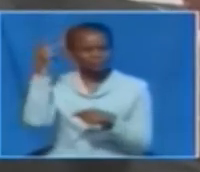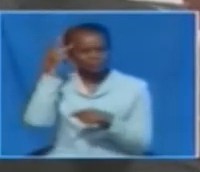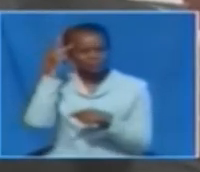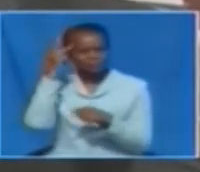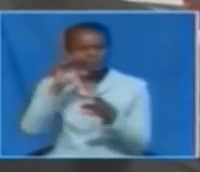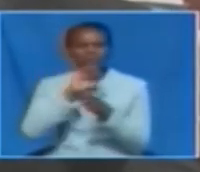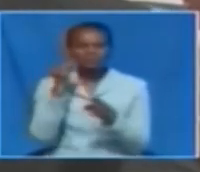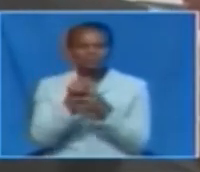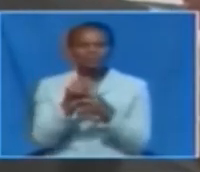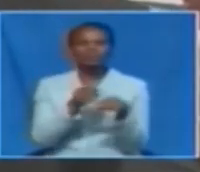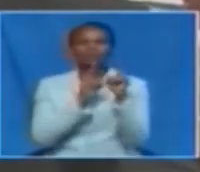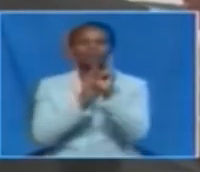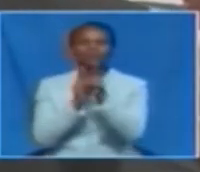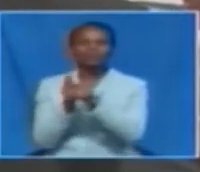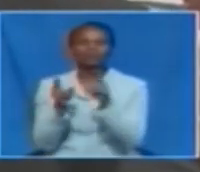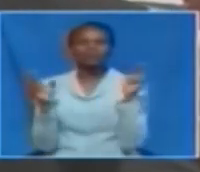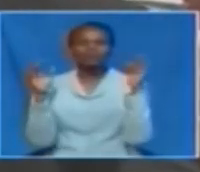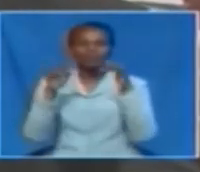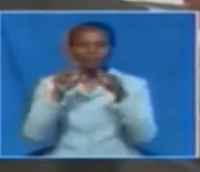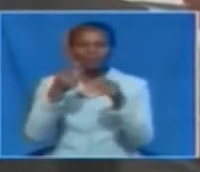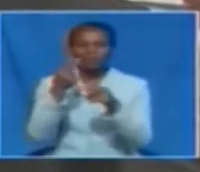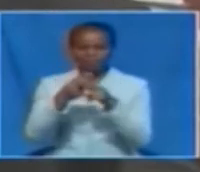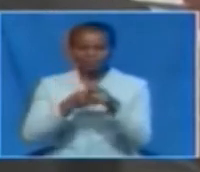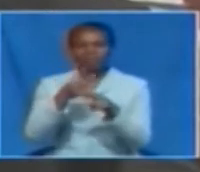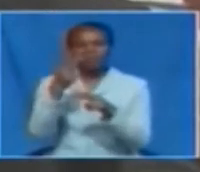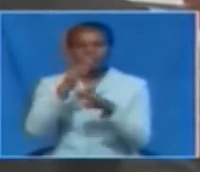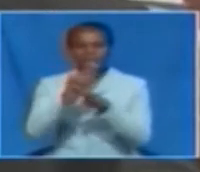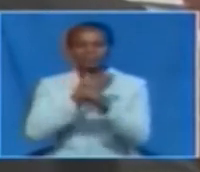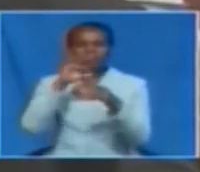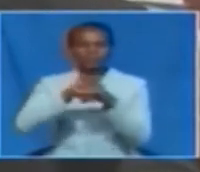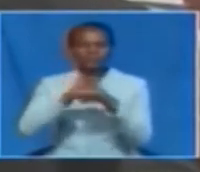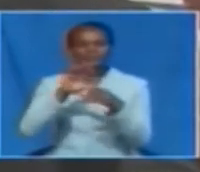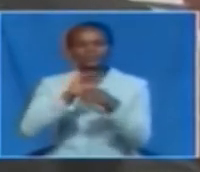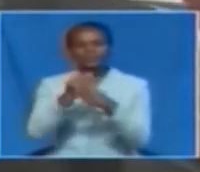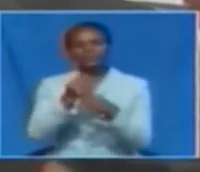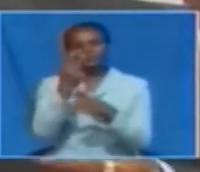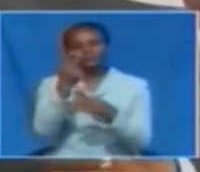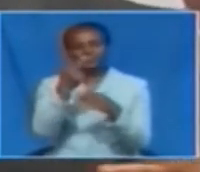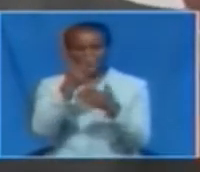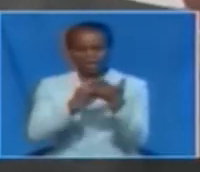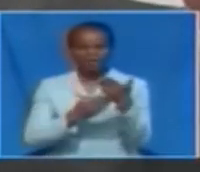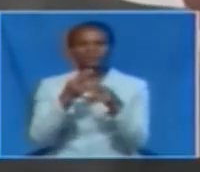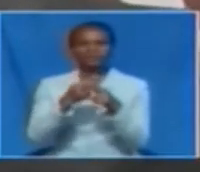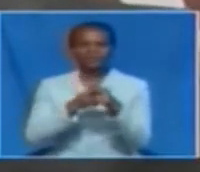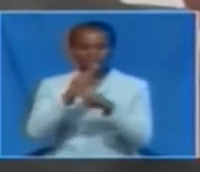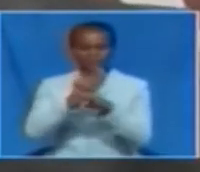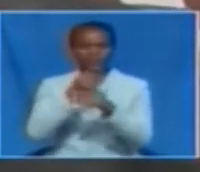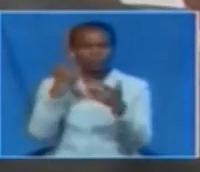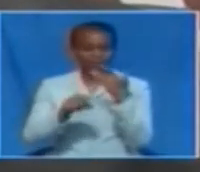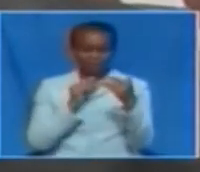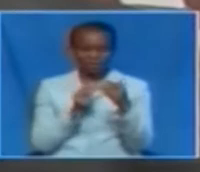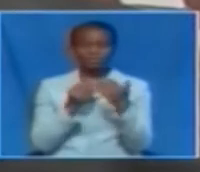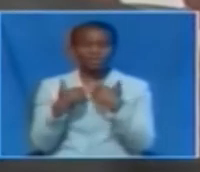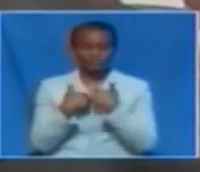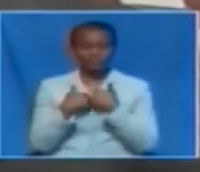of us having a convention 2 months before the election, or 2.5 months before. And they realized that with what we've gone through,